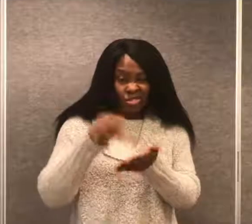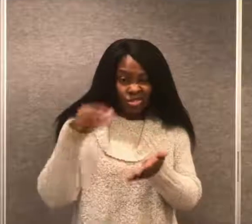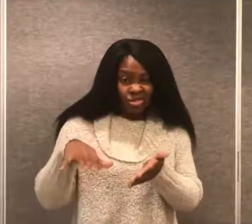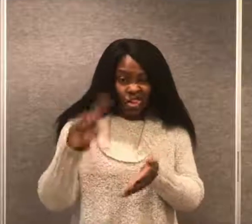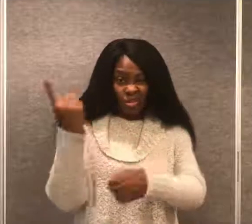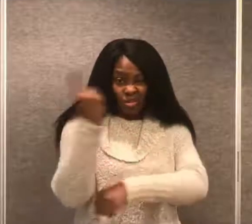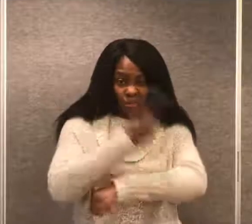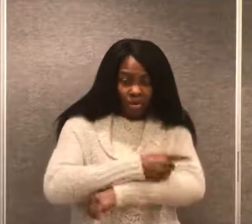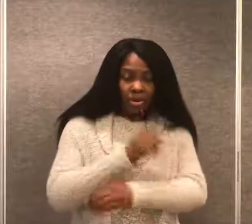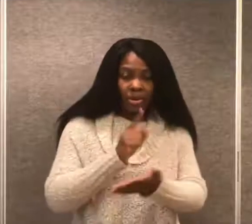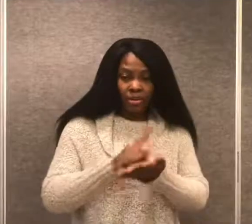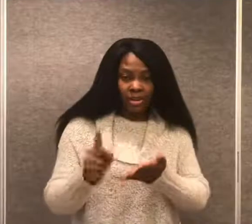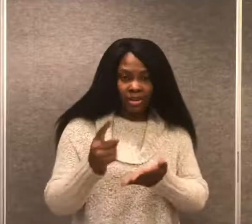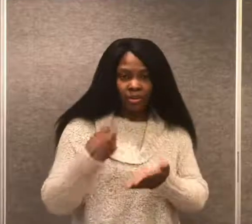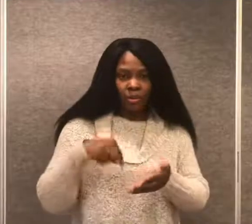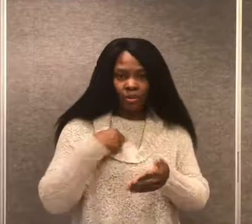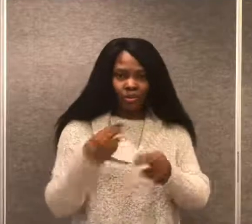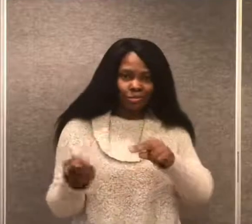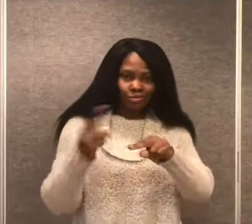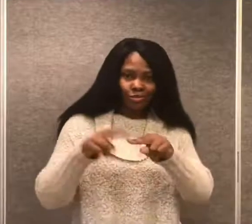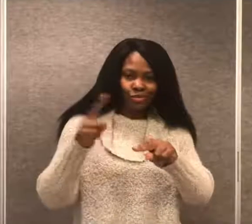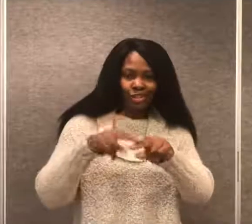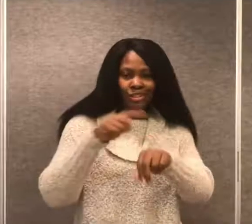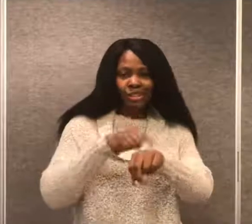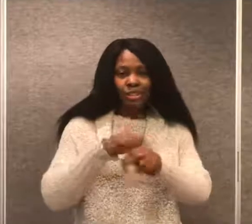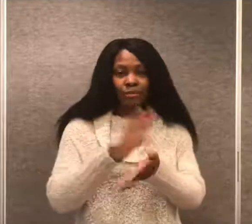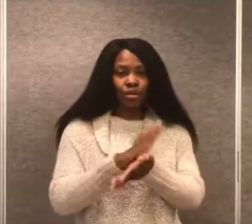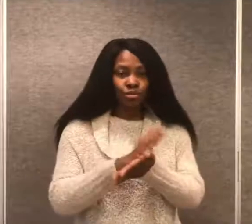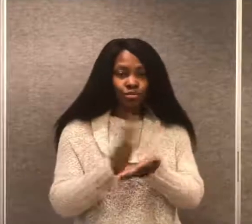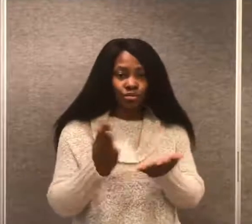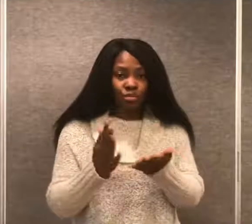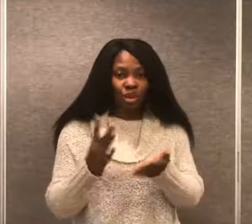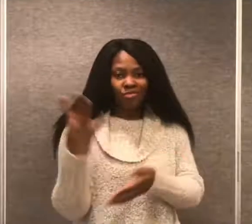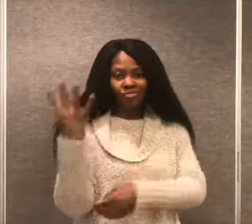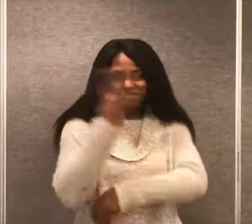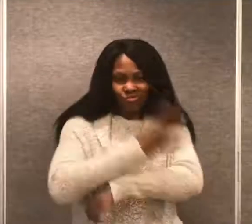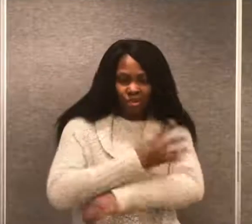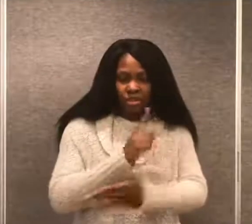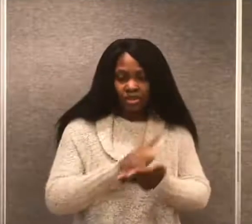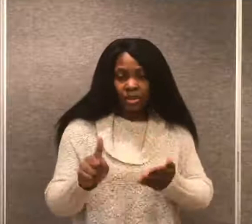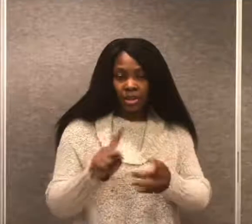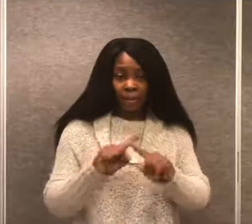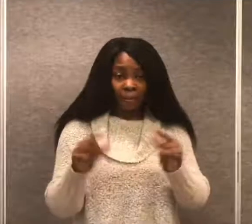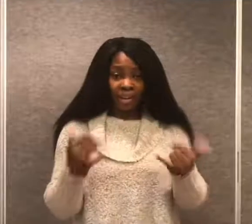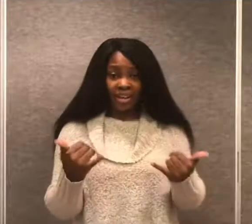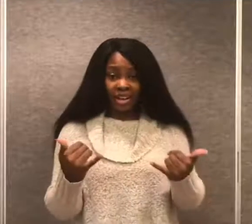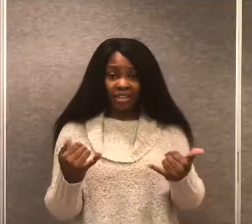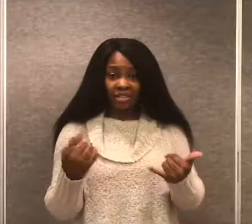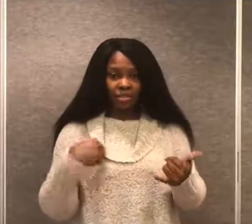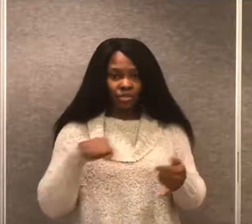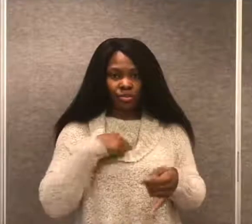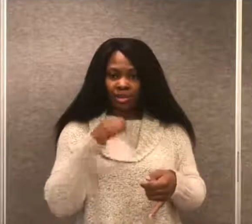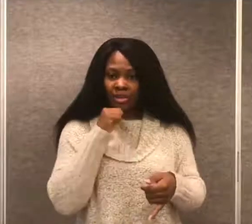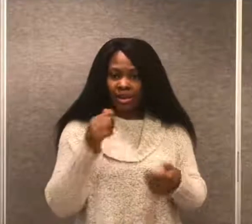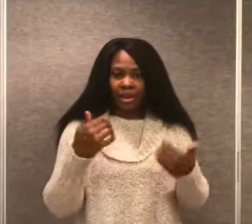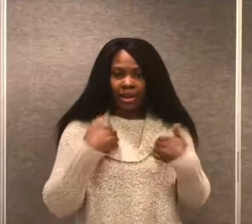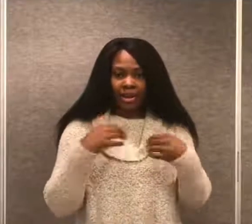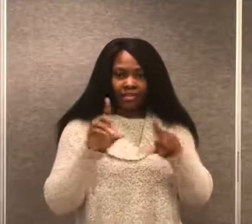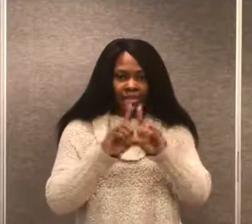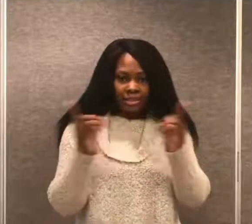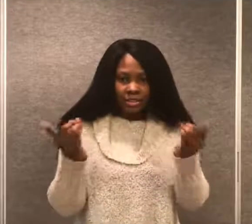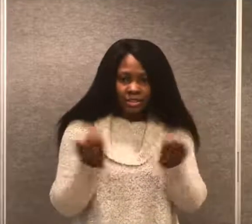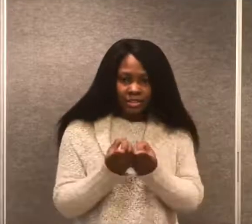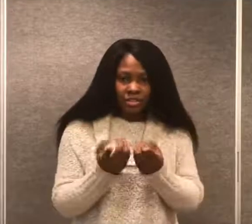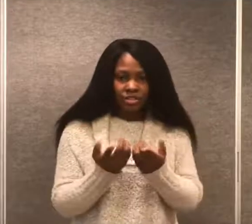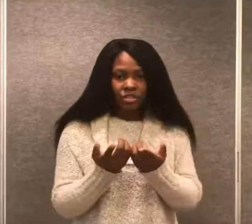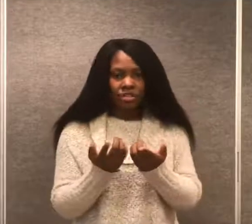we were going to increase their time in school 4 days a week. However, now since we are not going to have the whole entire district will